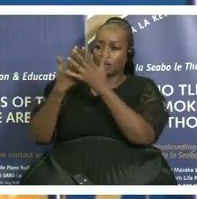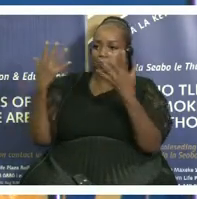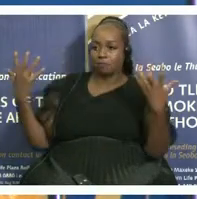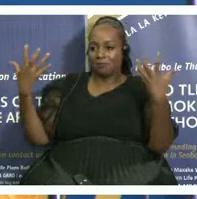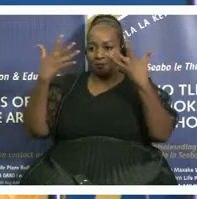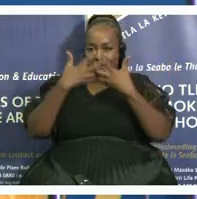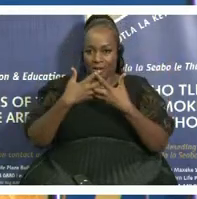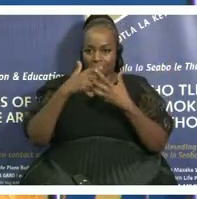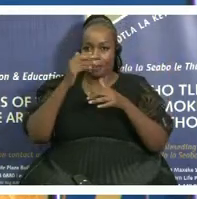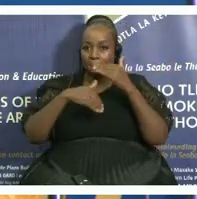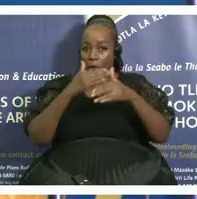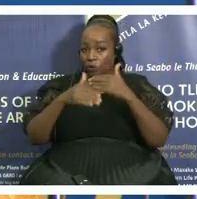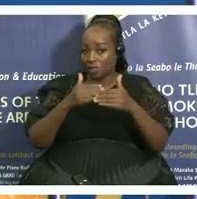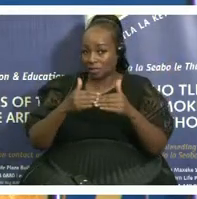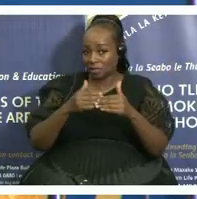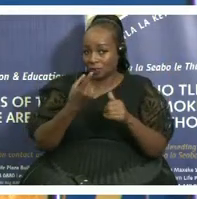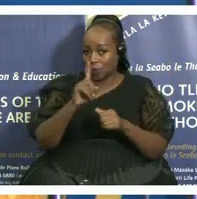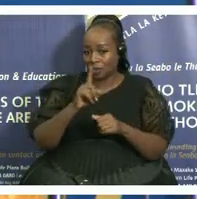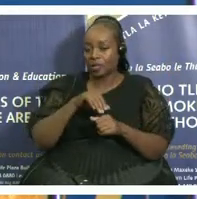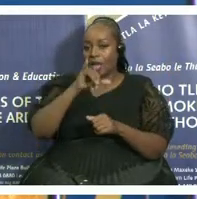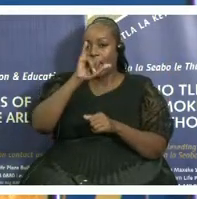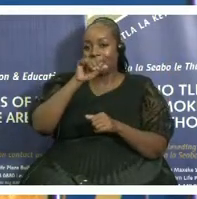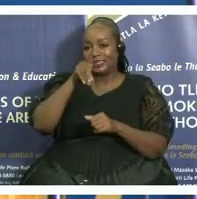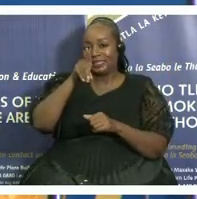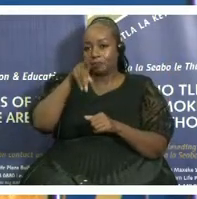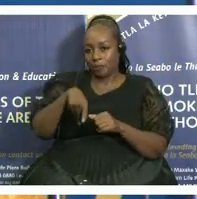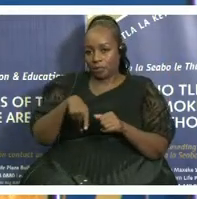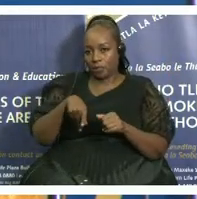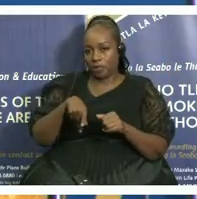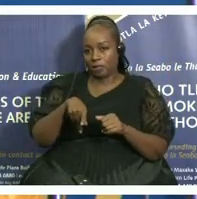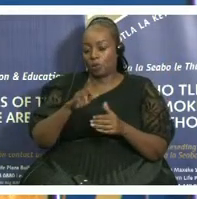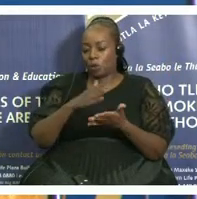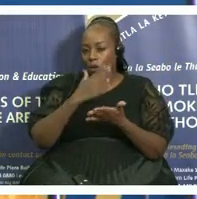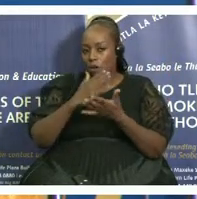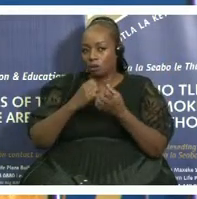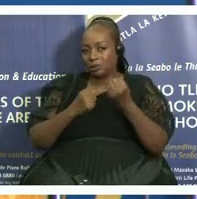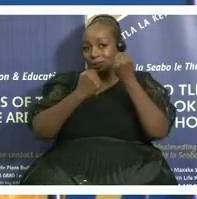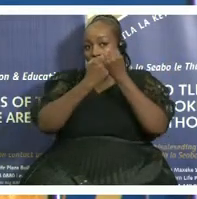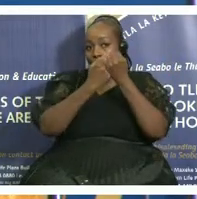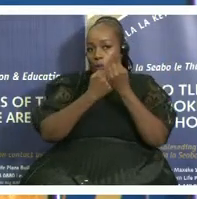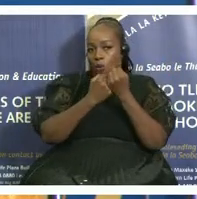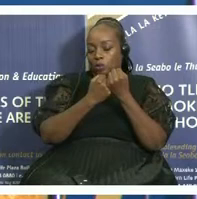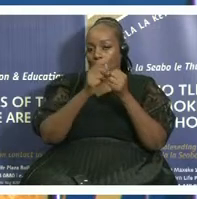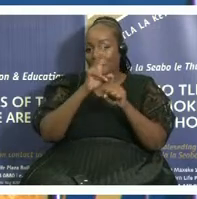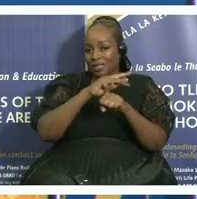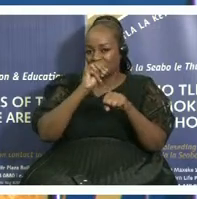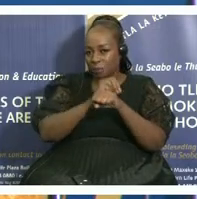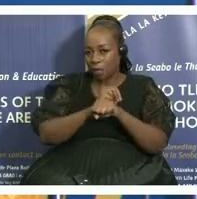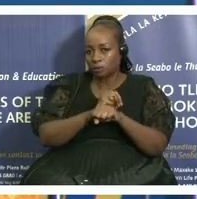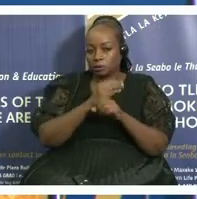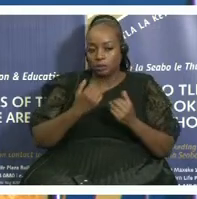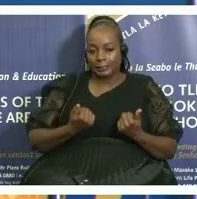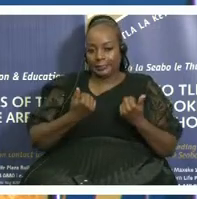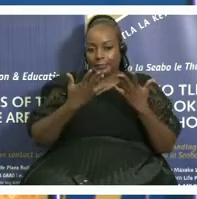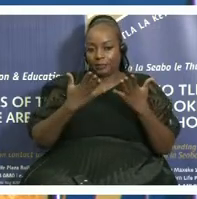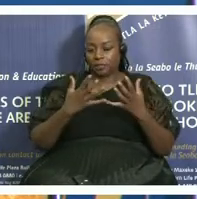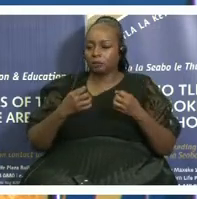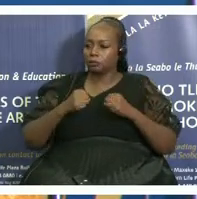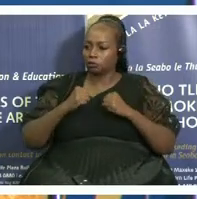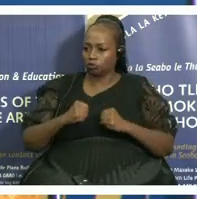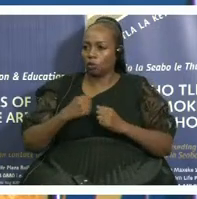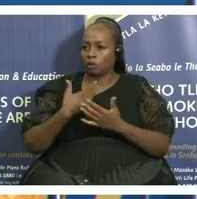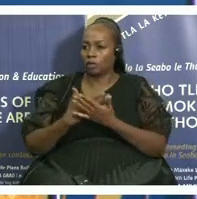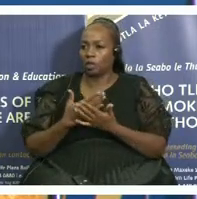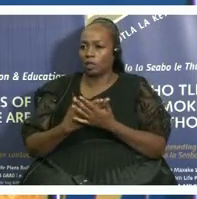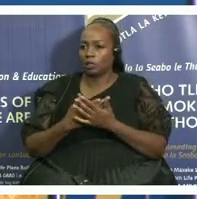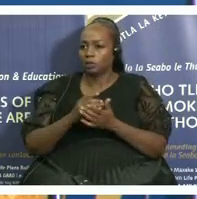assist municipalities to improve the functionality of municipal planning tribunals in order to expedite development